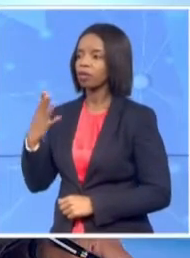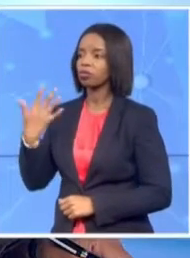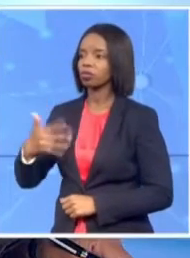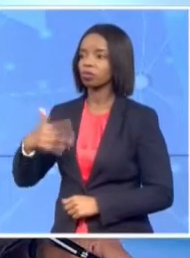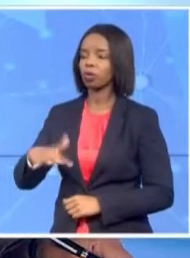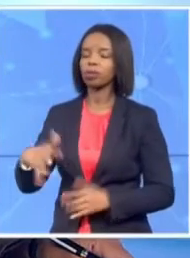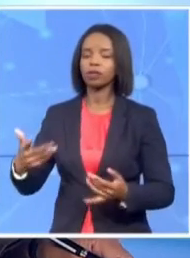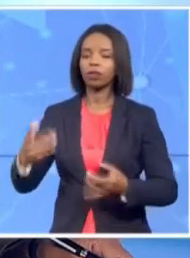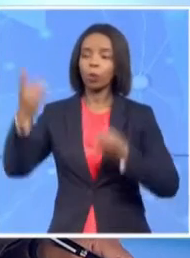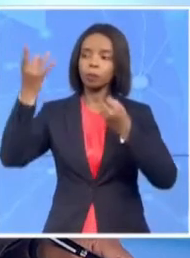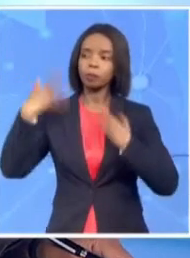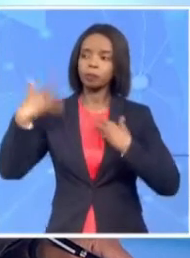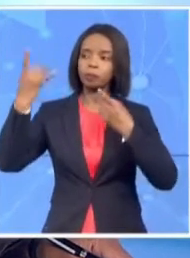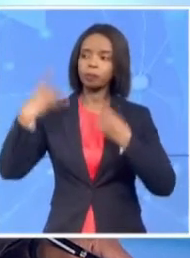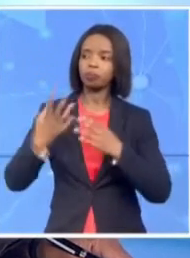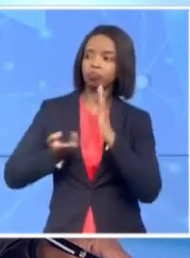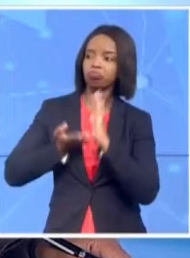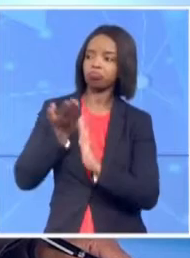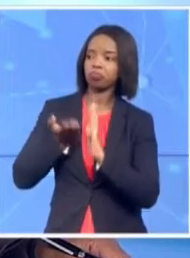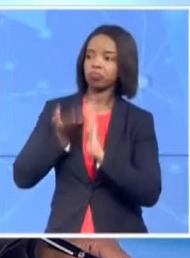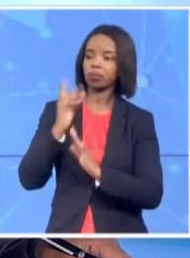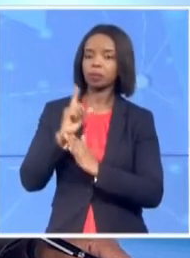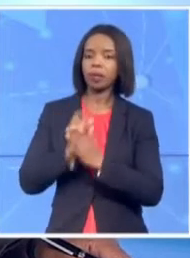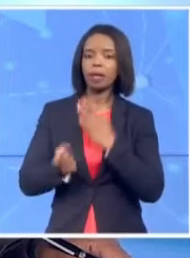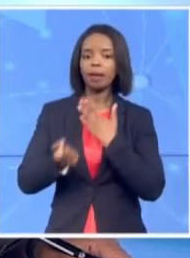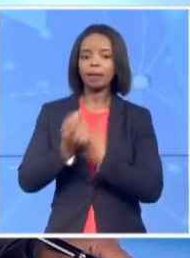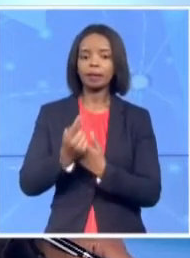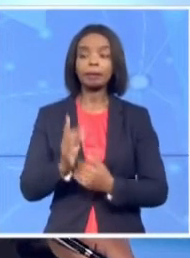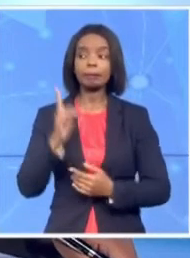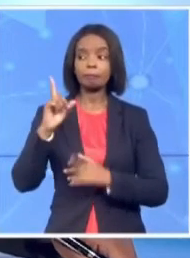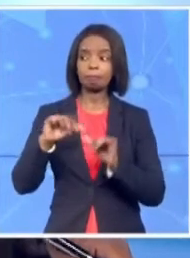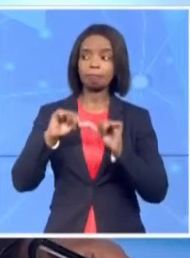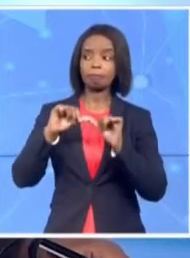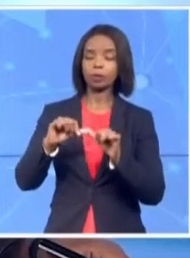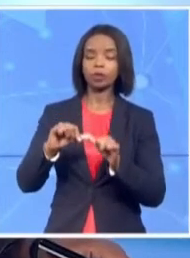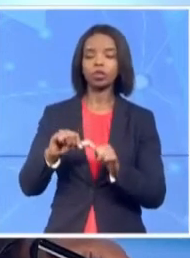of course you continue to look at other schools in the province as the show progresses.